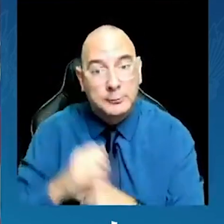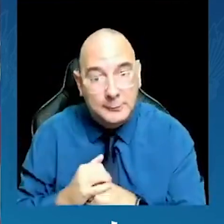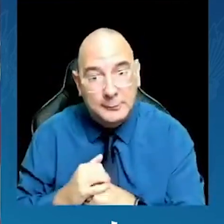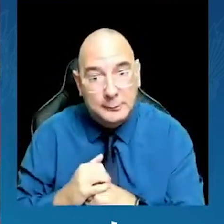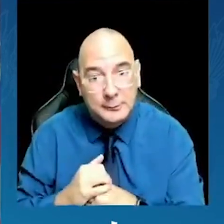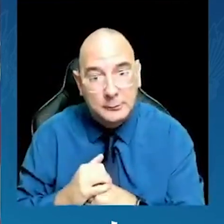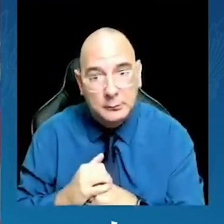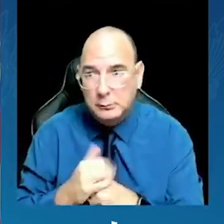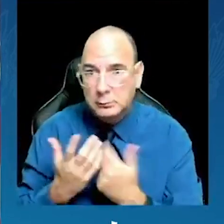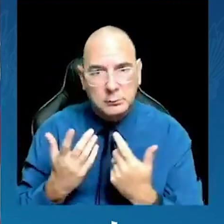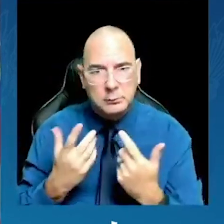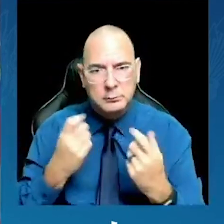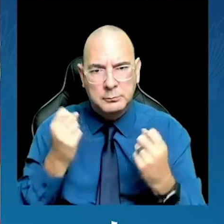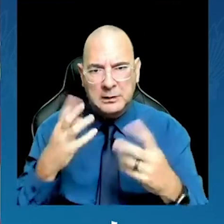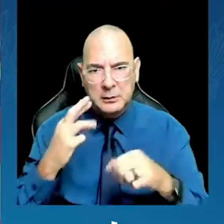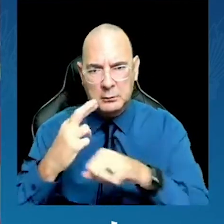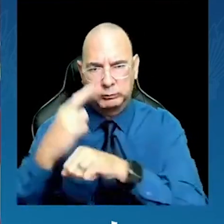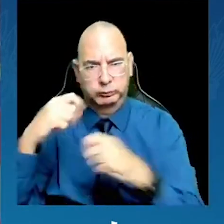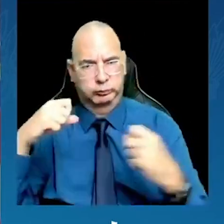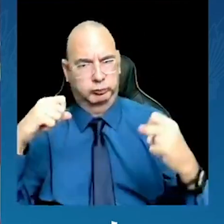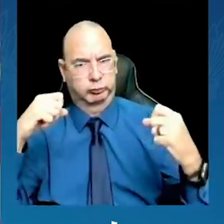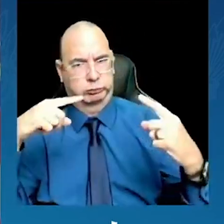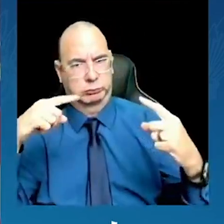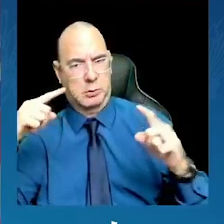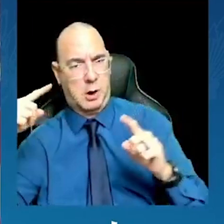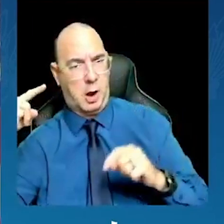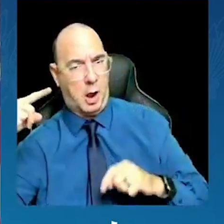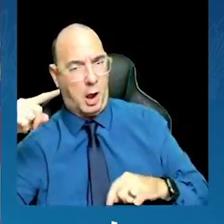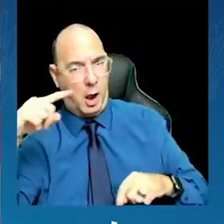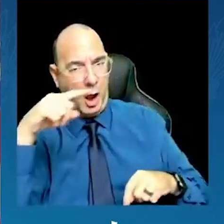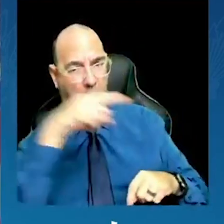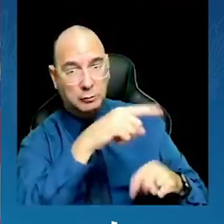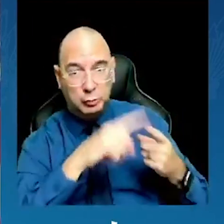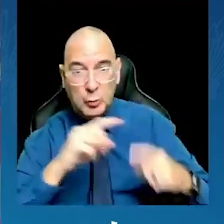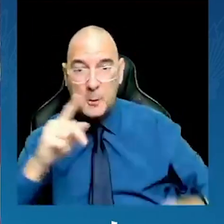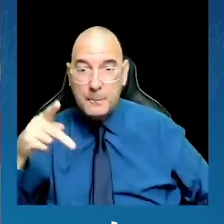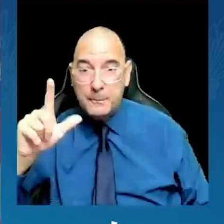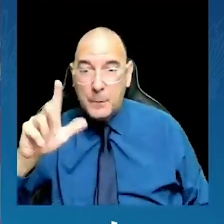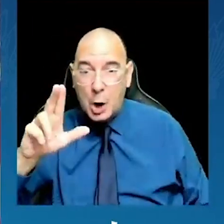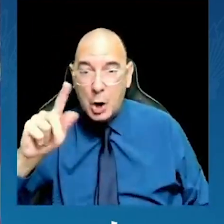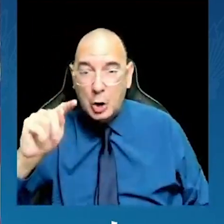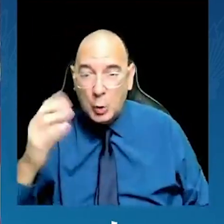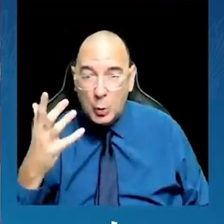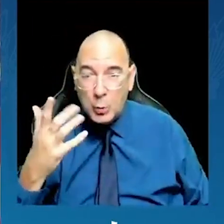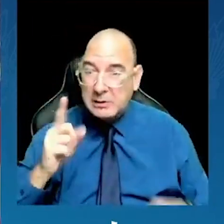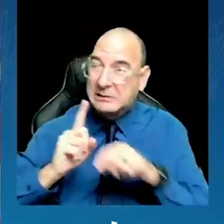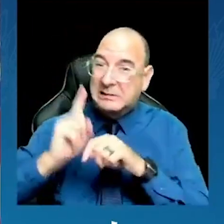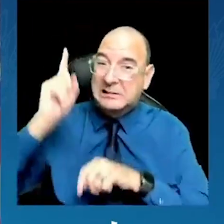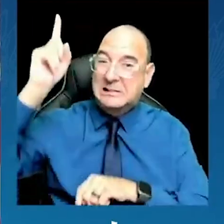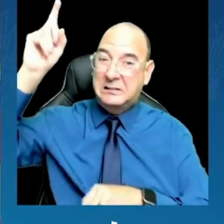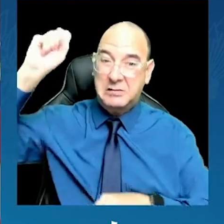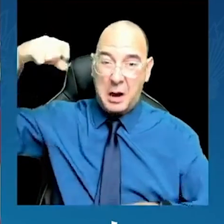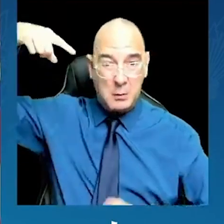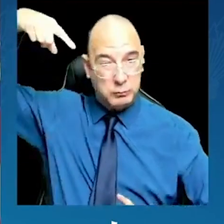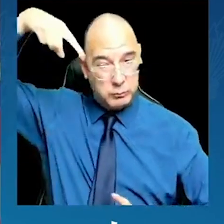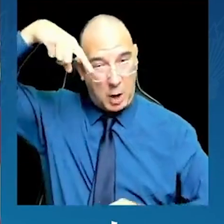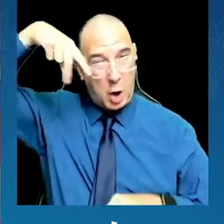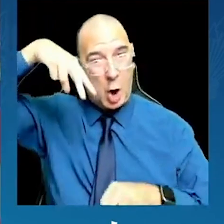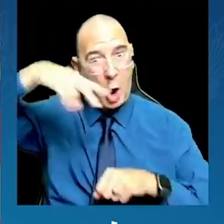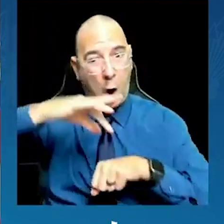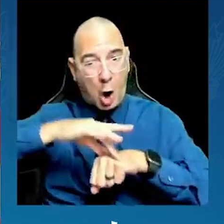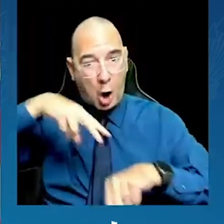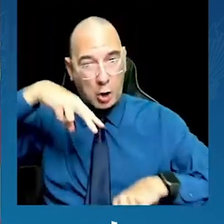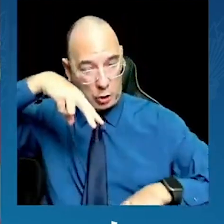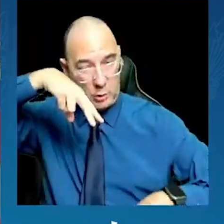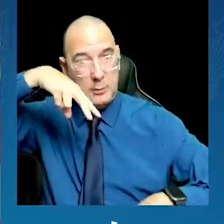We have looked back on our Earth from billions of miles away, and we have built a